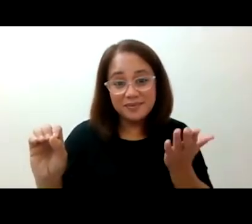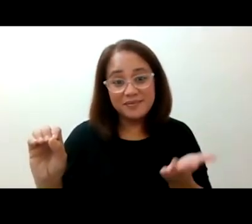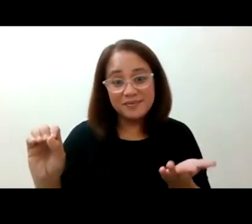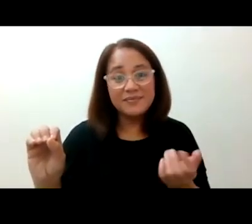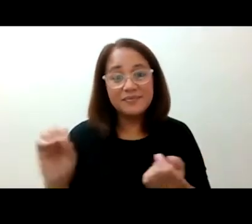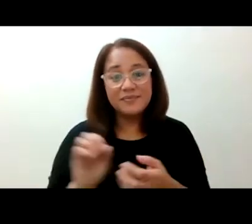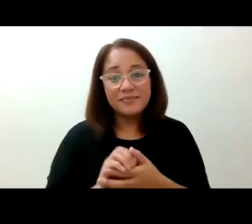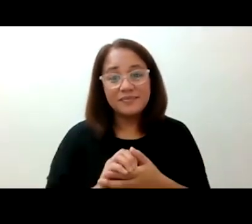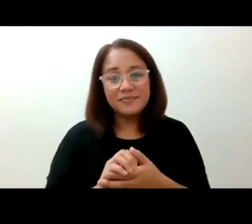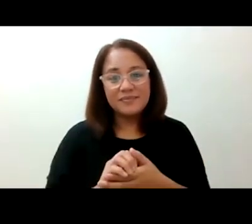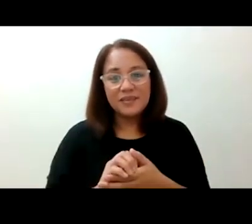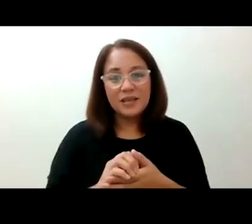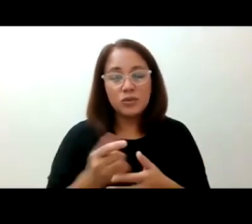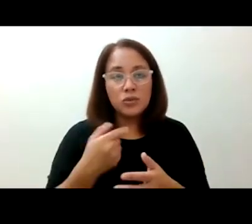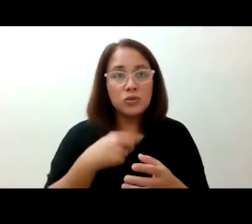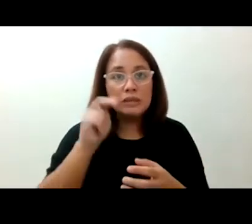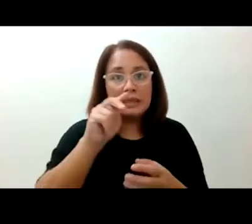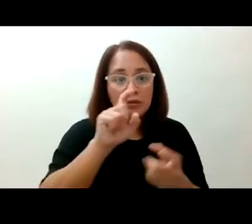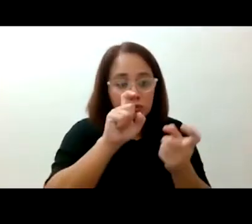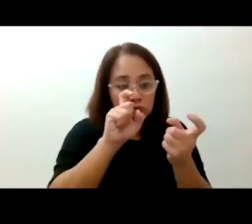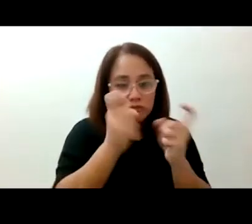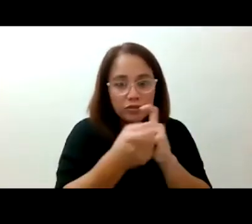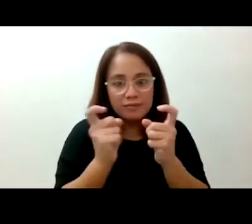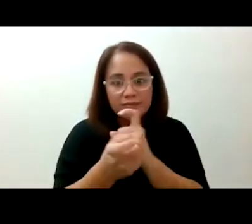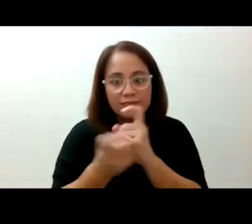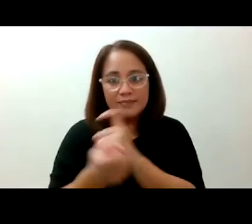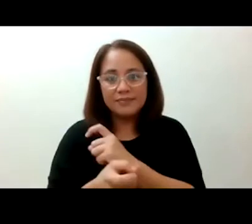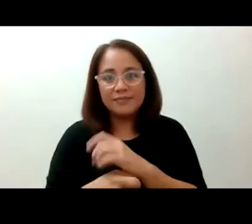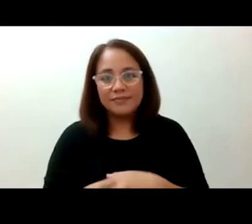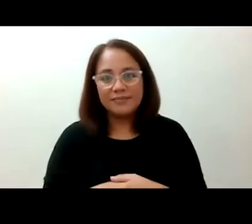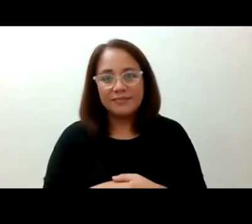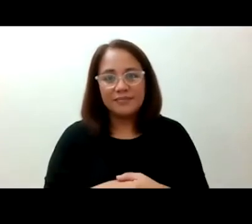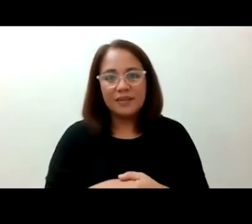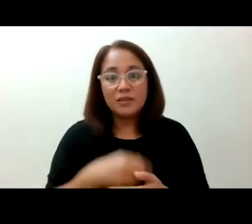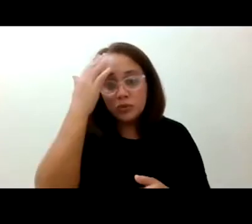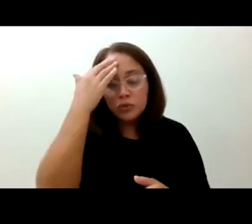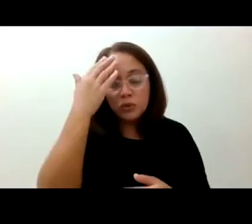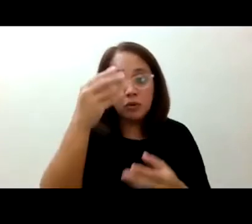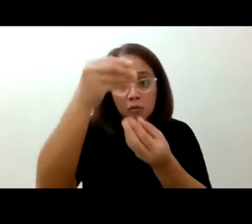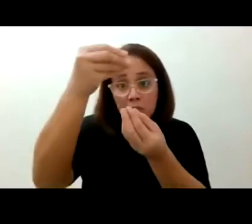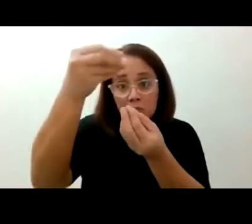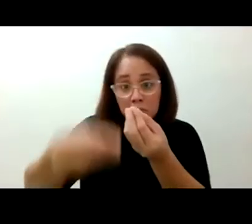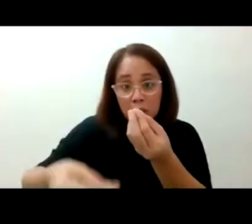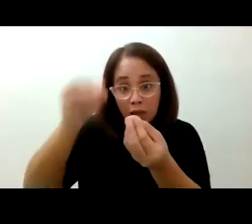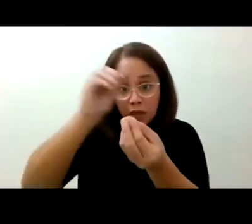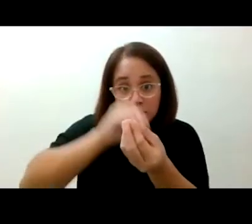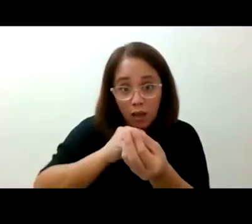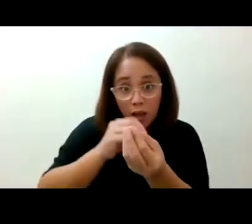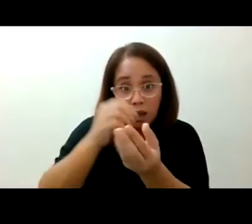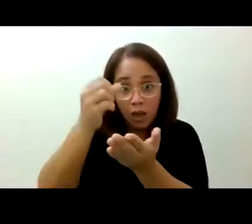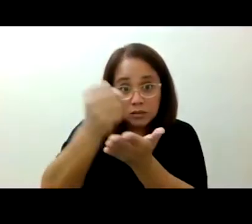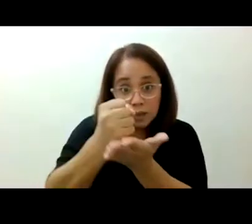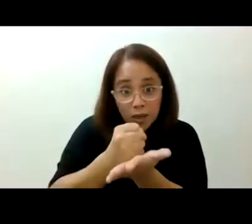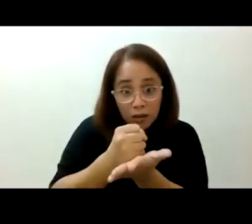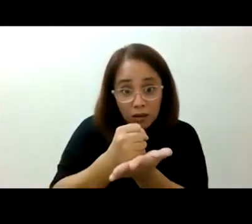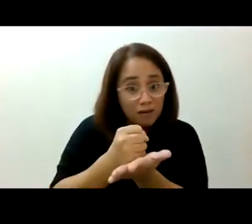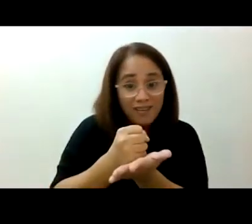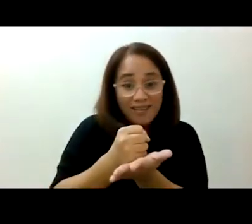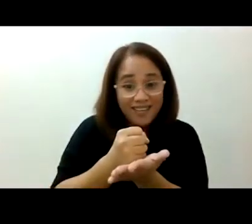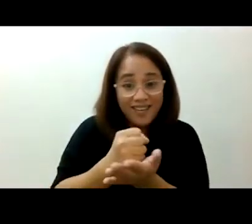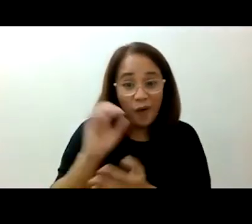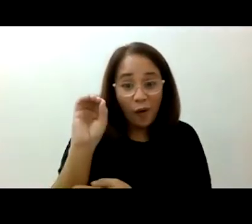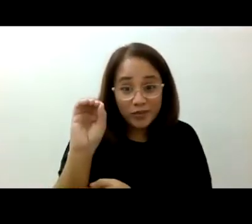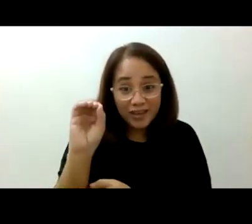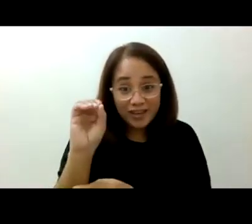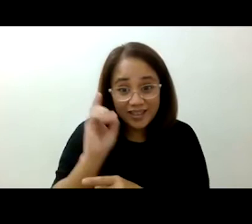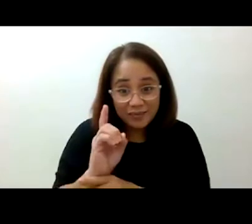So then you have to correct it. So you know that bananas is not a subject, it's an object. And you